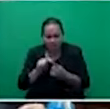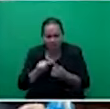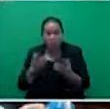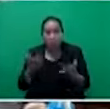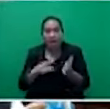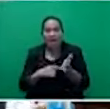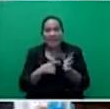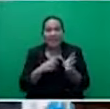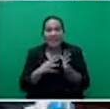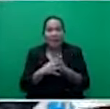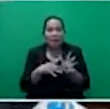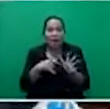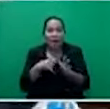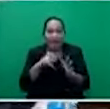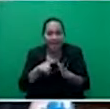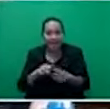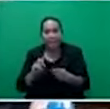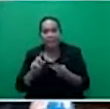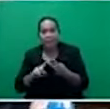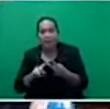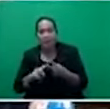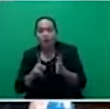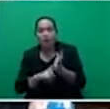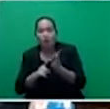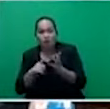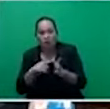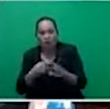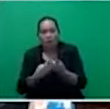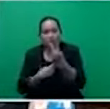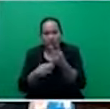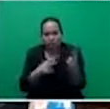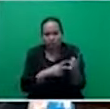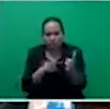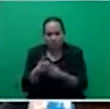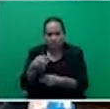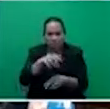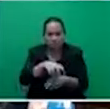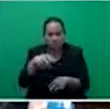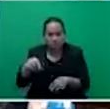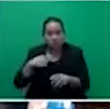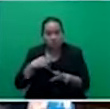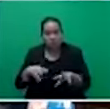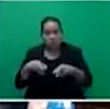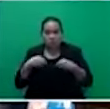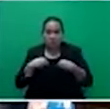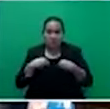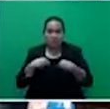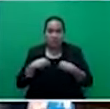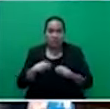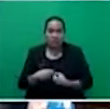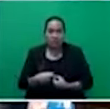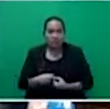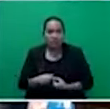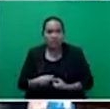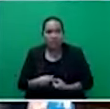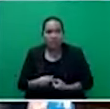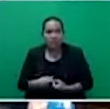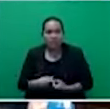and Loa. We went to those two villages, and we received, Mr. Speaker, sir, with a lot